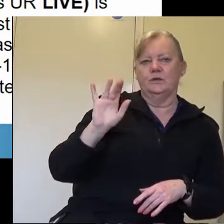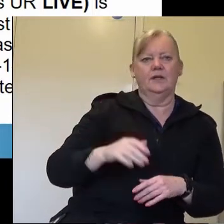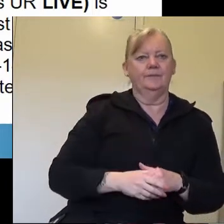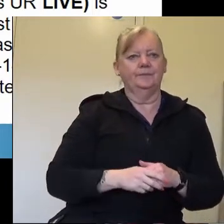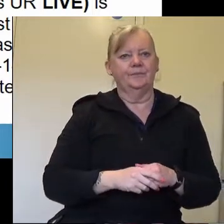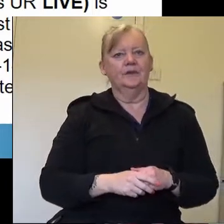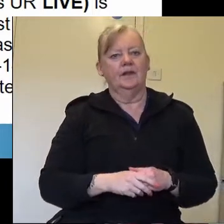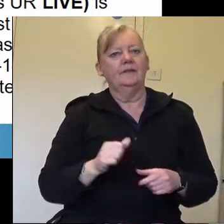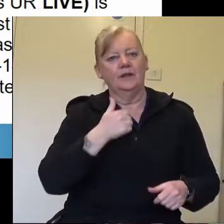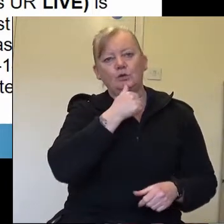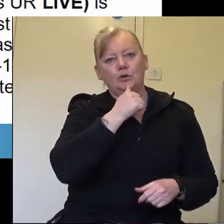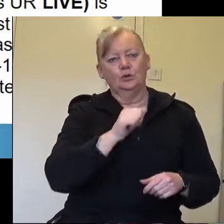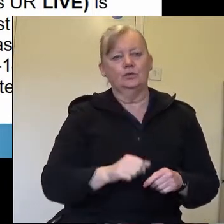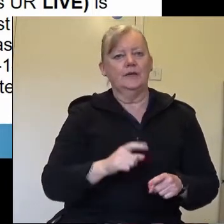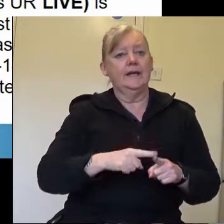on it.